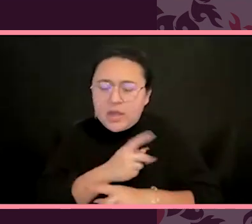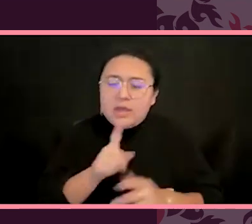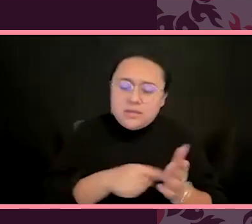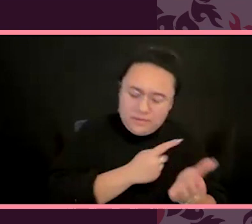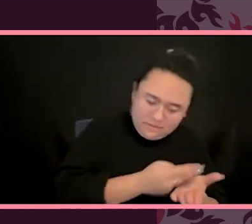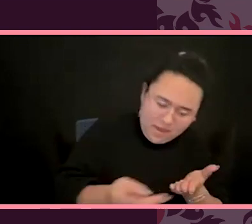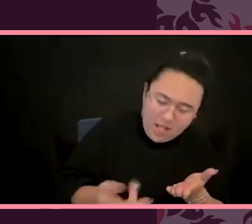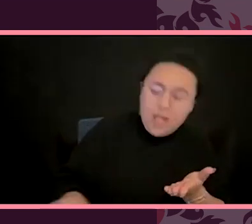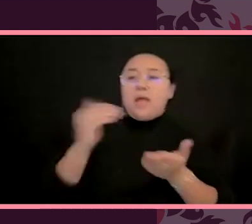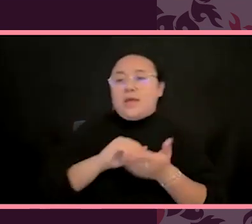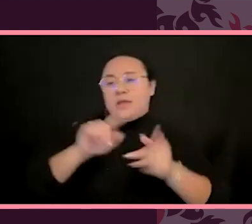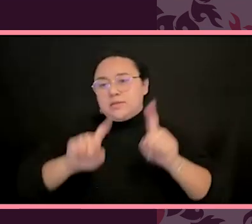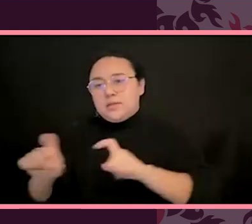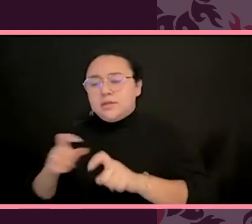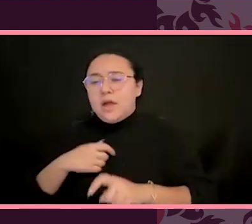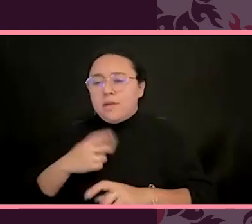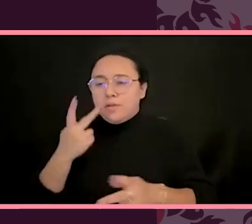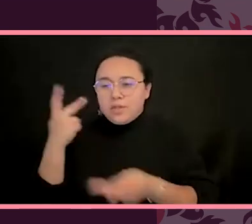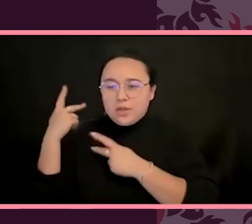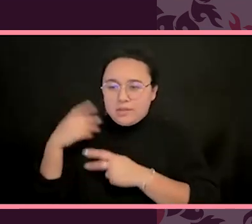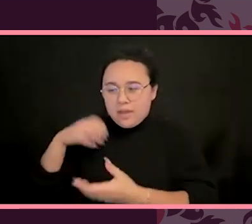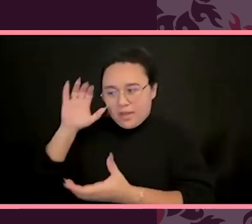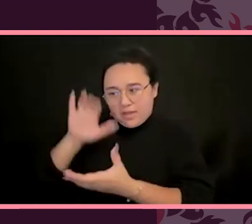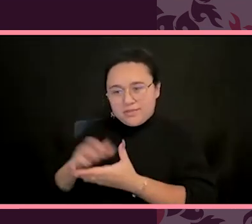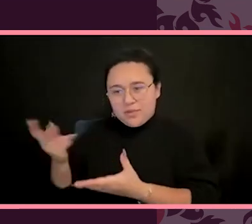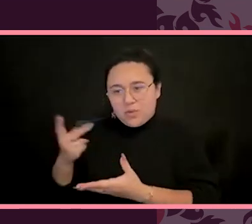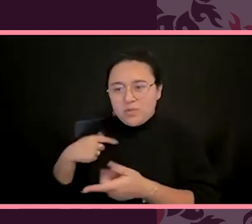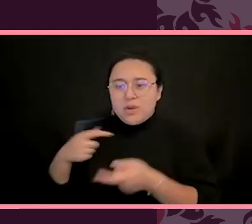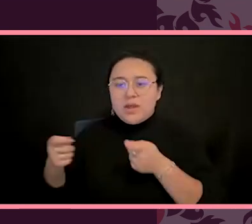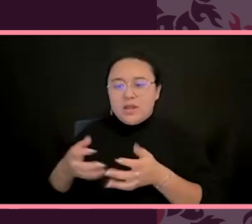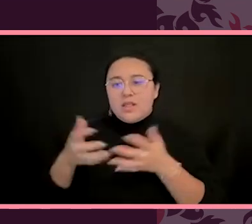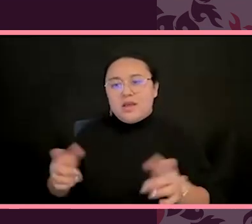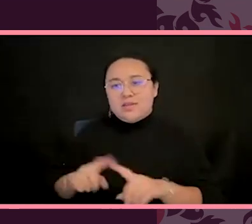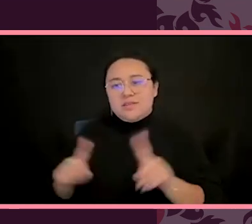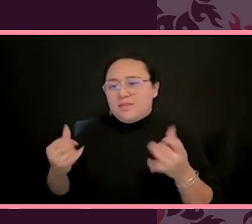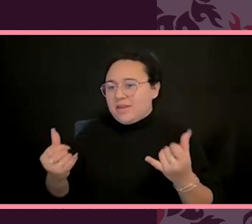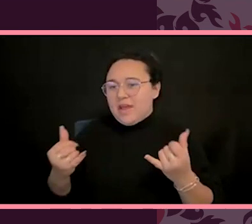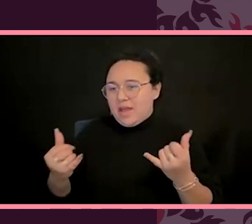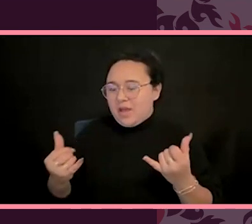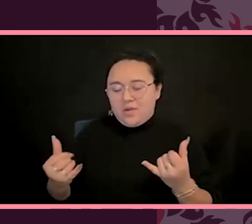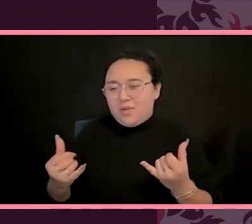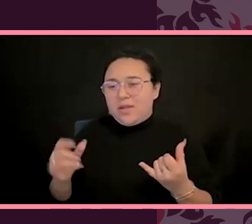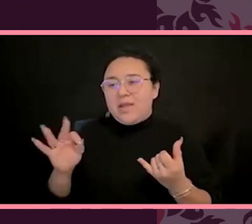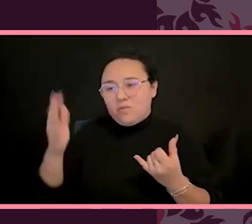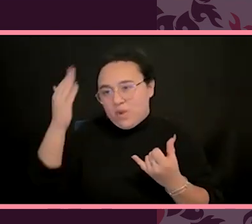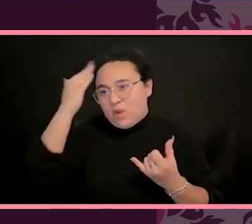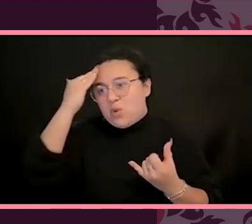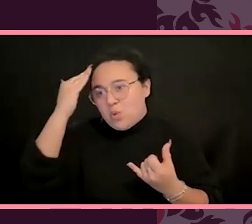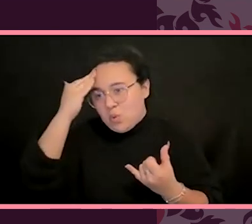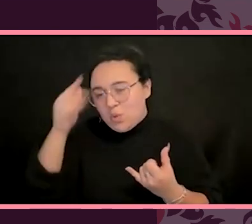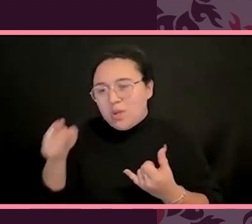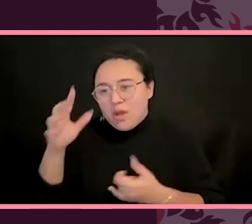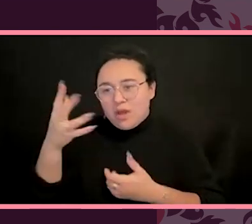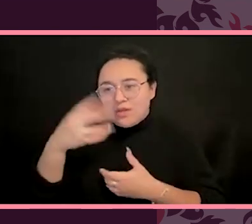looking back, my husband and I were like, we would have handled that a lot differently if we would have known that he